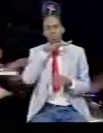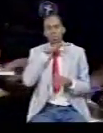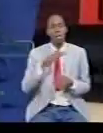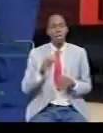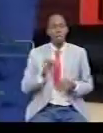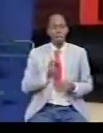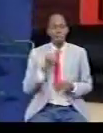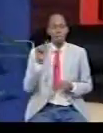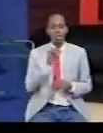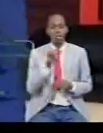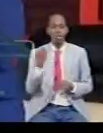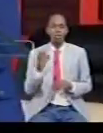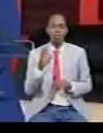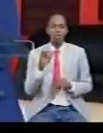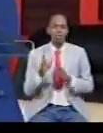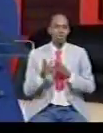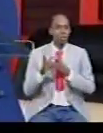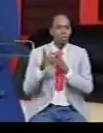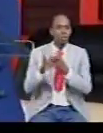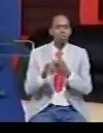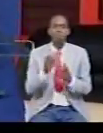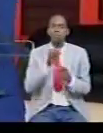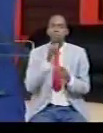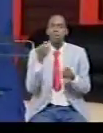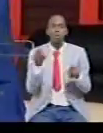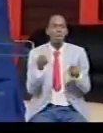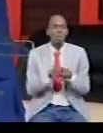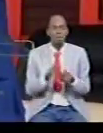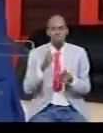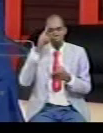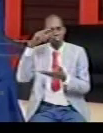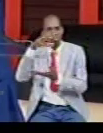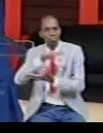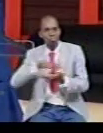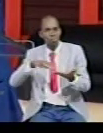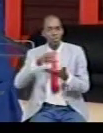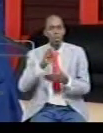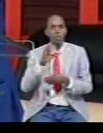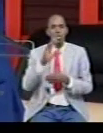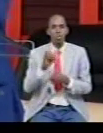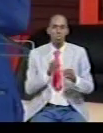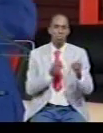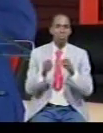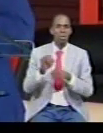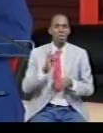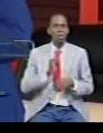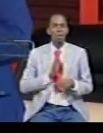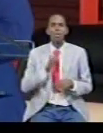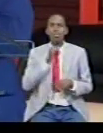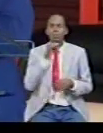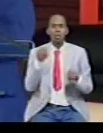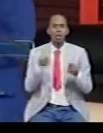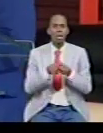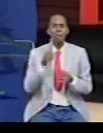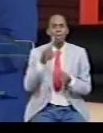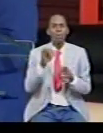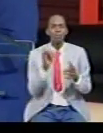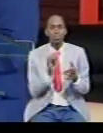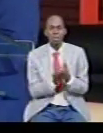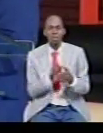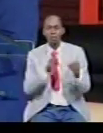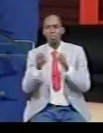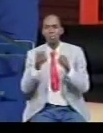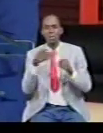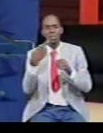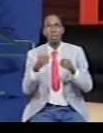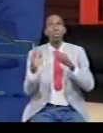run, not as uncertainly, so fight I, not as one that